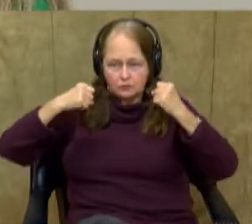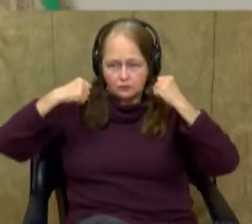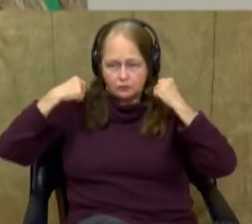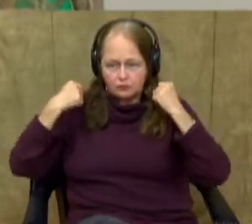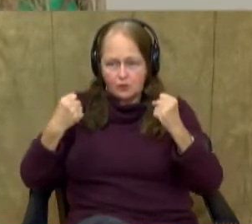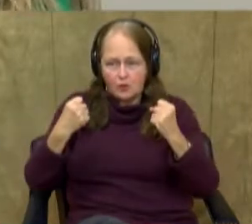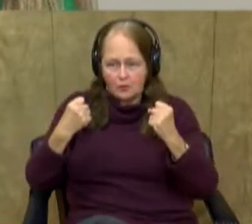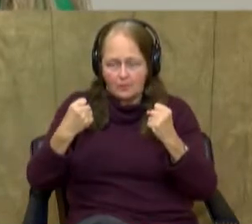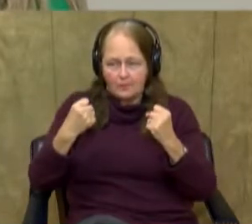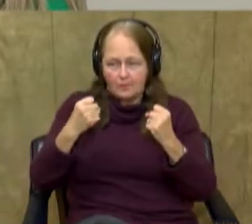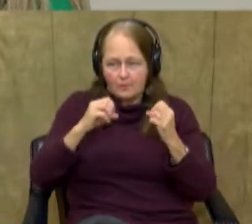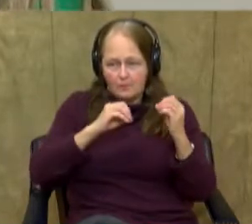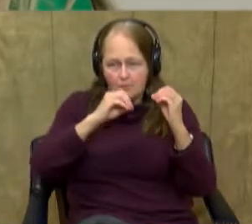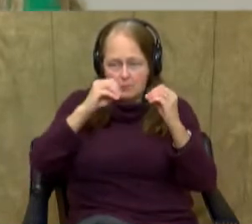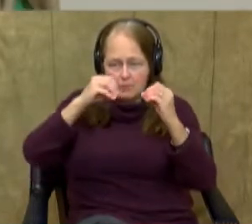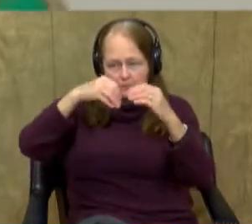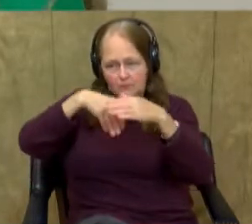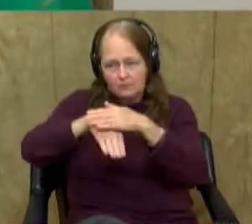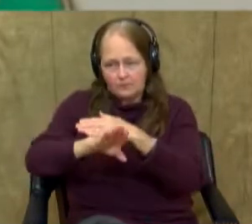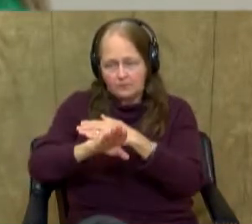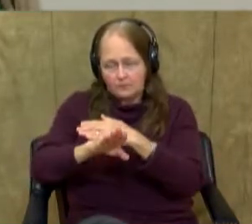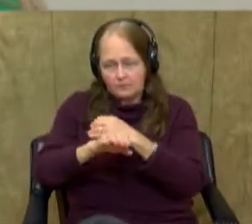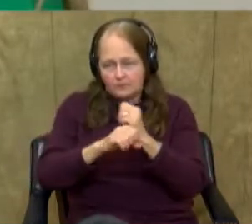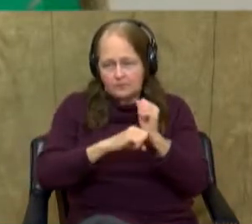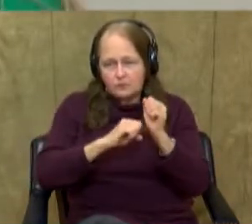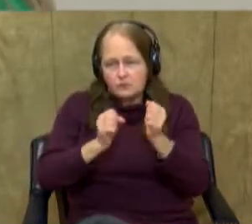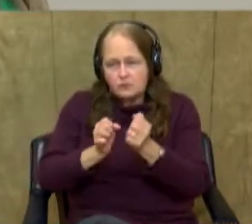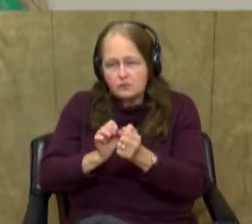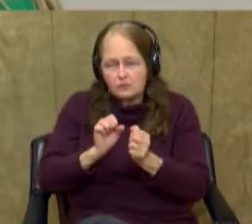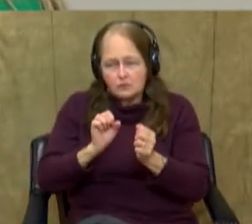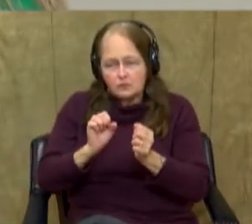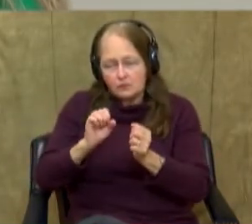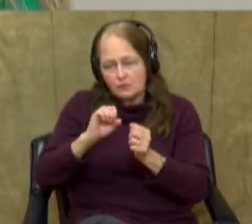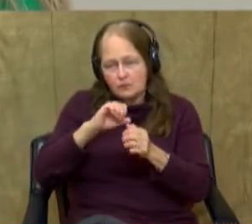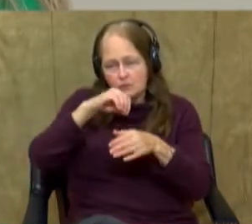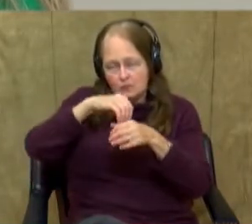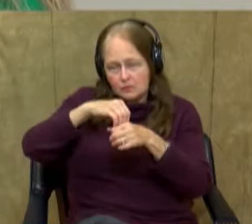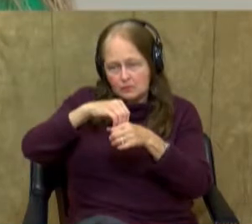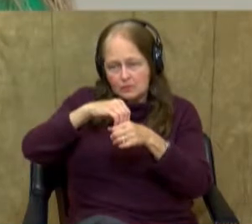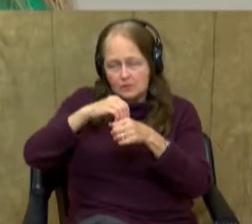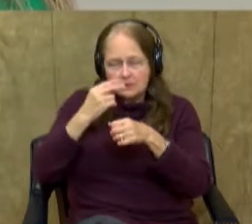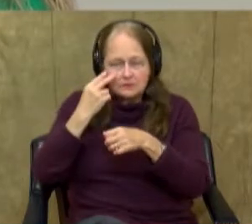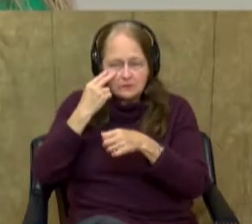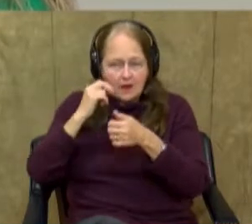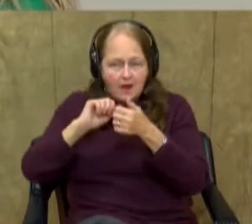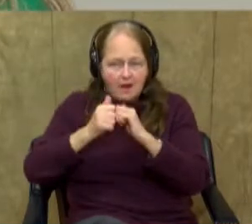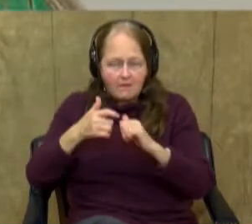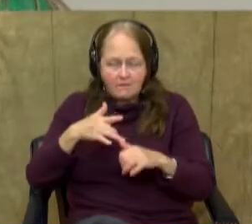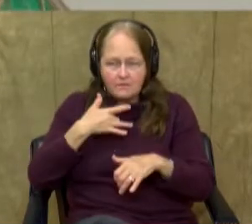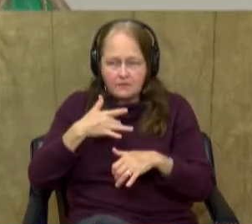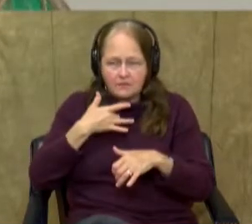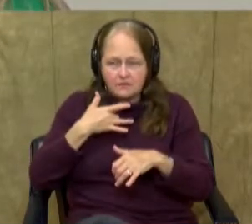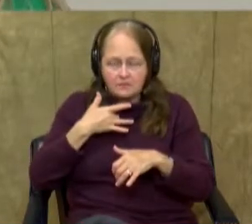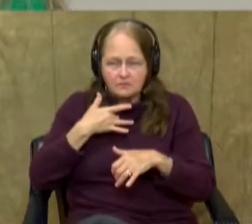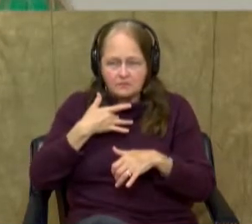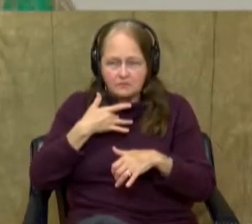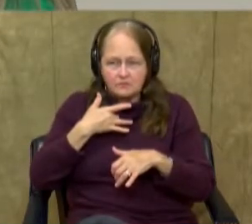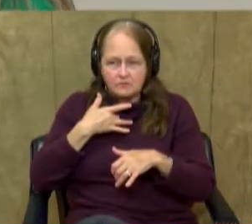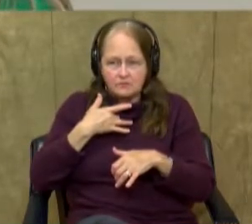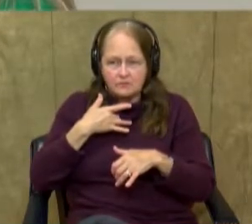strong. He moved right in, wiggling and waggling about inside to see how it felt. It